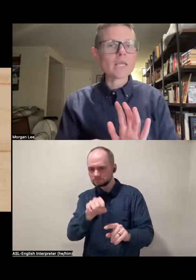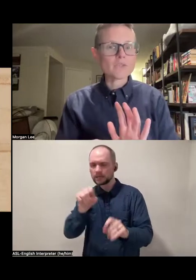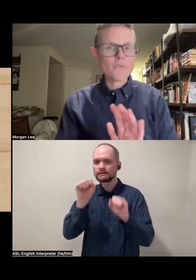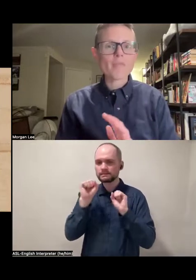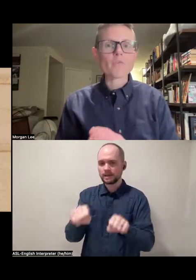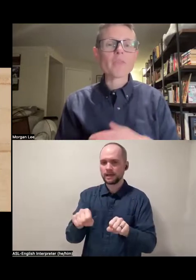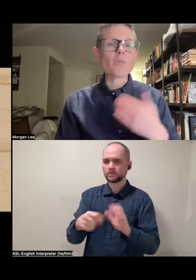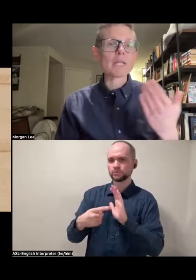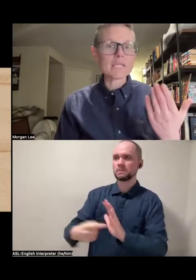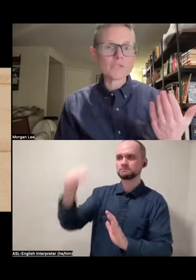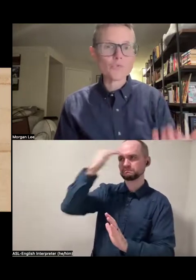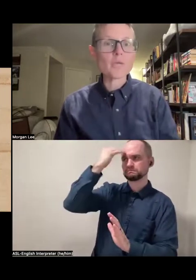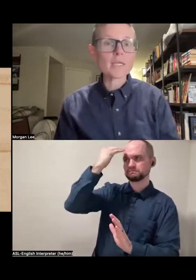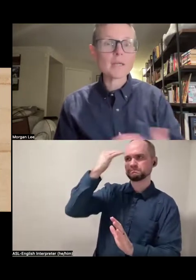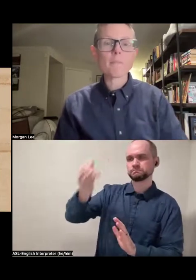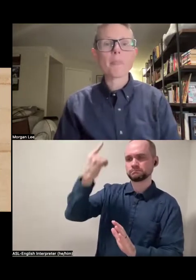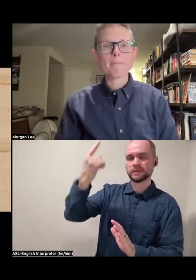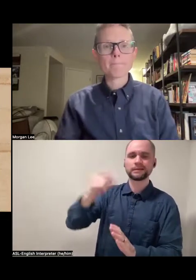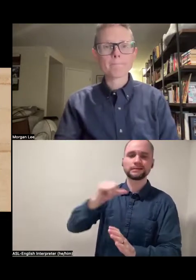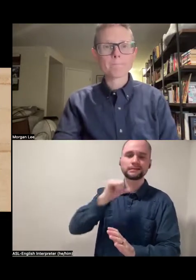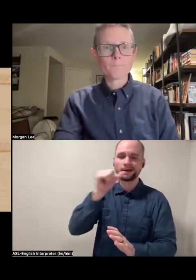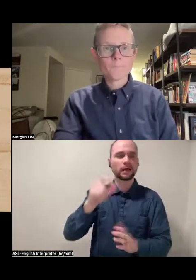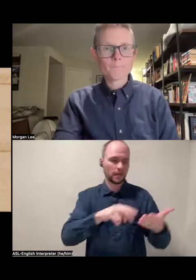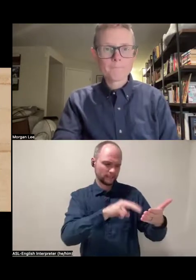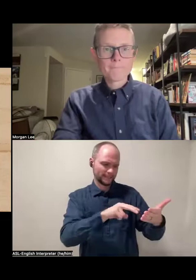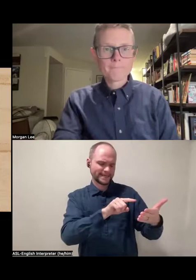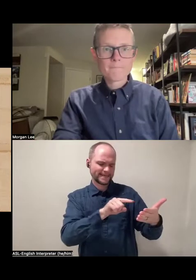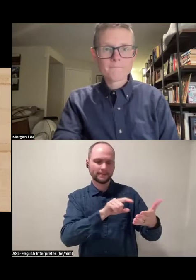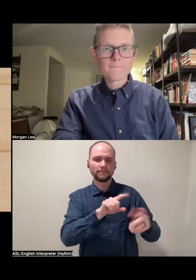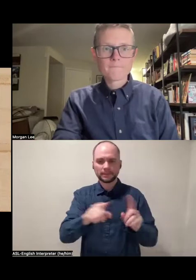own knowledge rather than their ability to read.